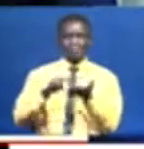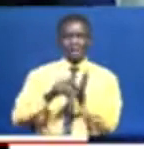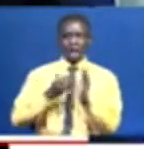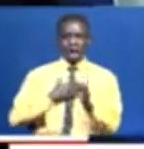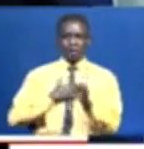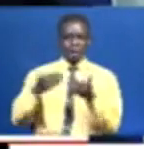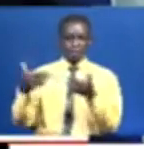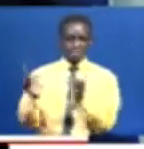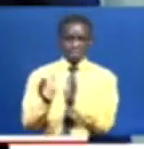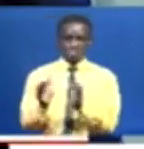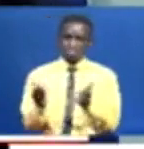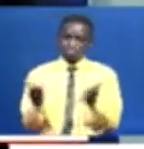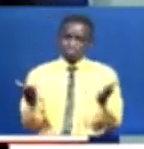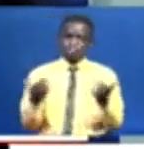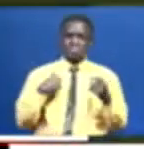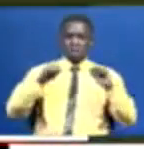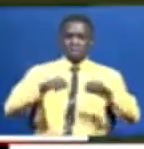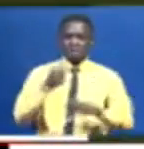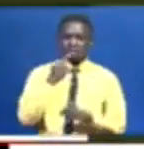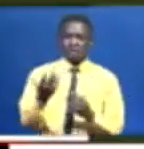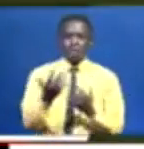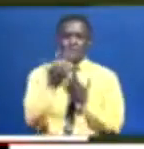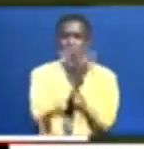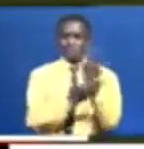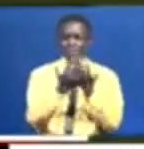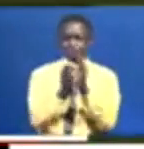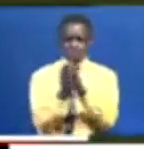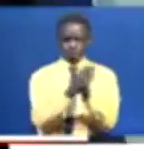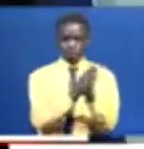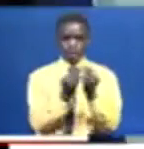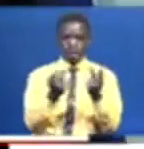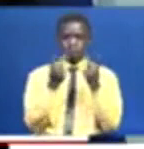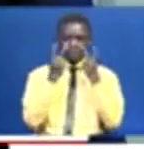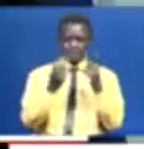I can say the cybersecurity landscape at the moment is quite reactive.